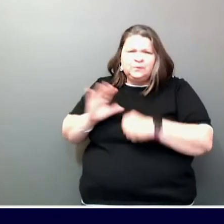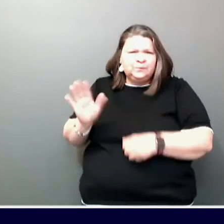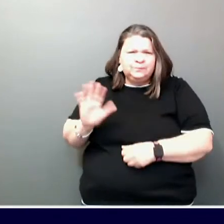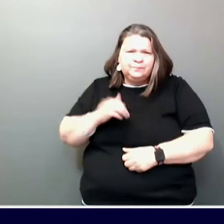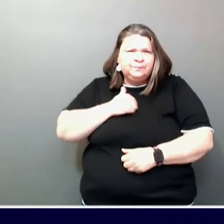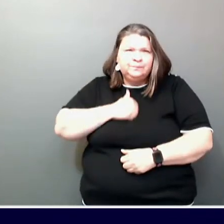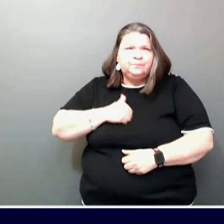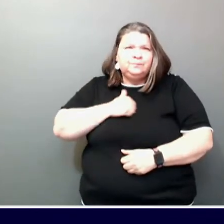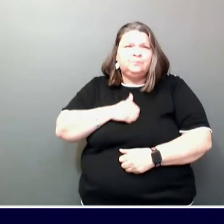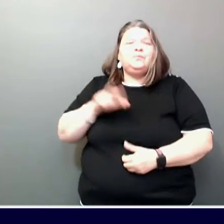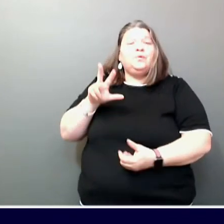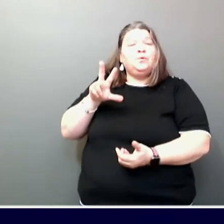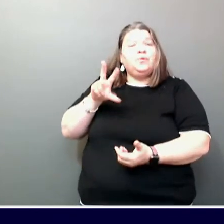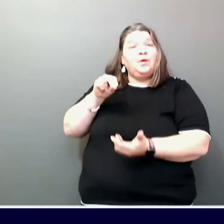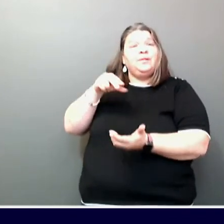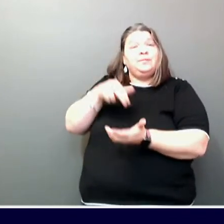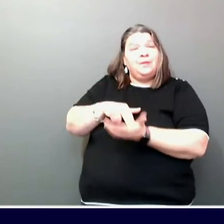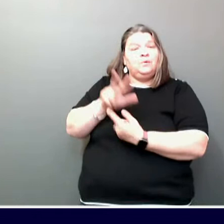30,300 cases.